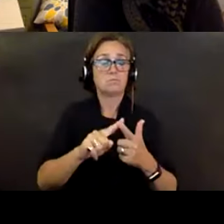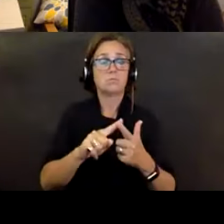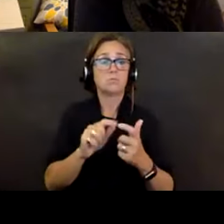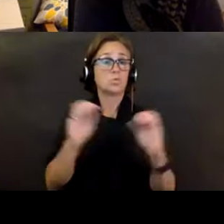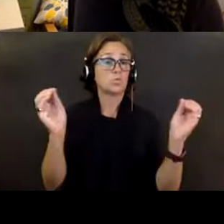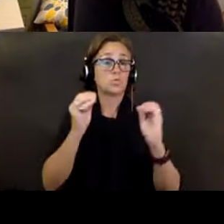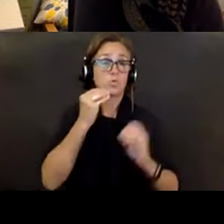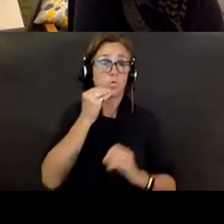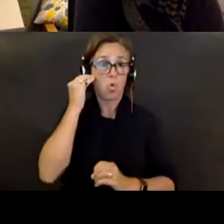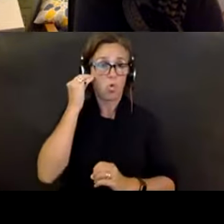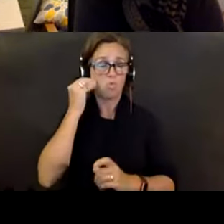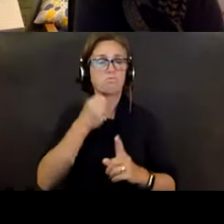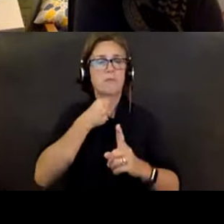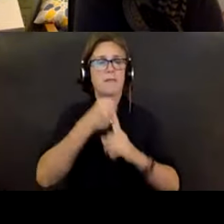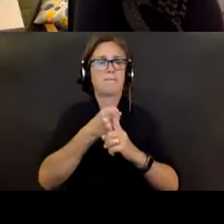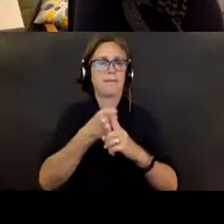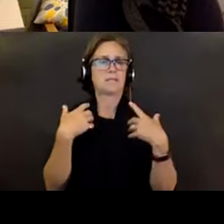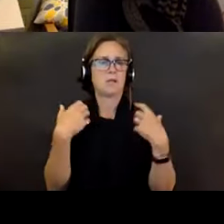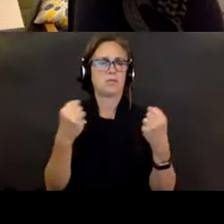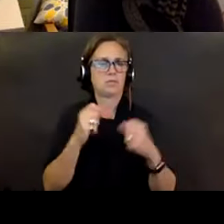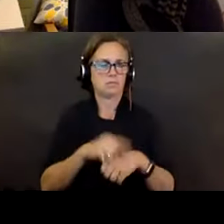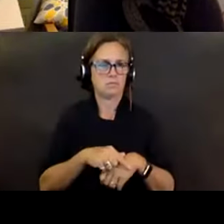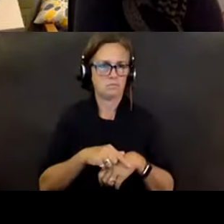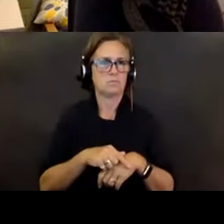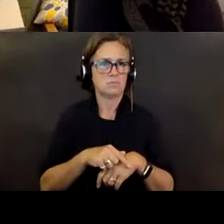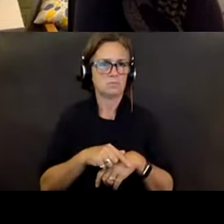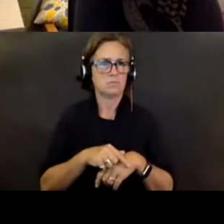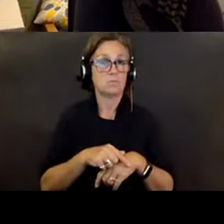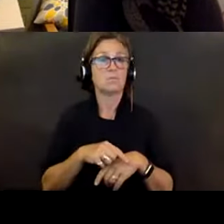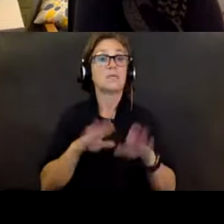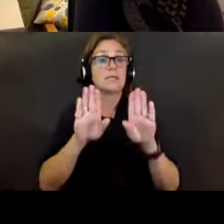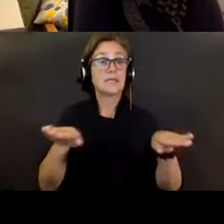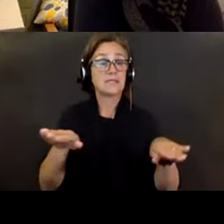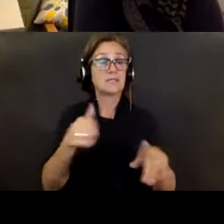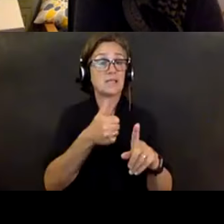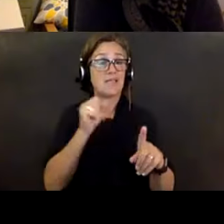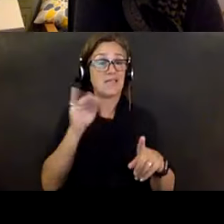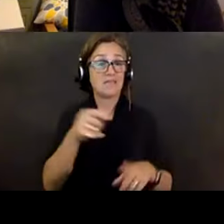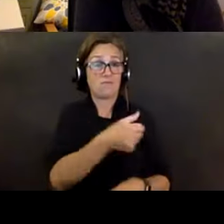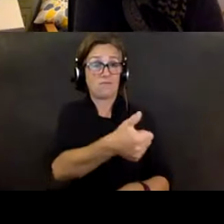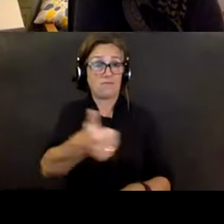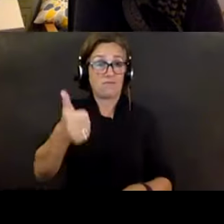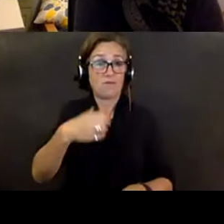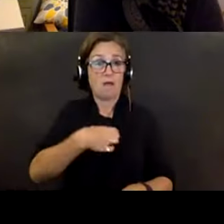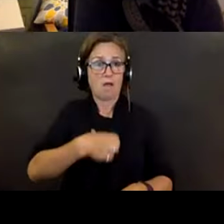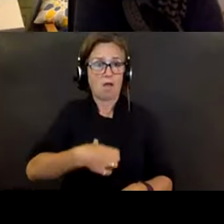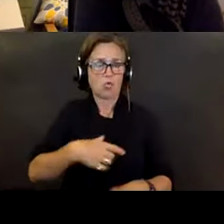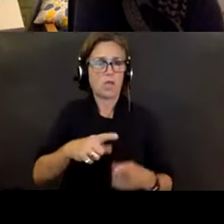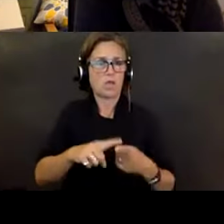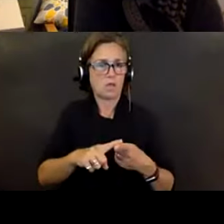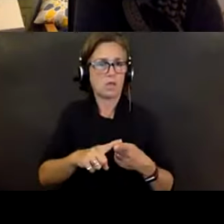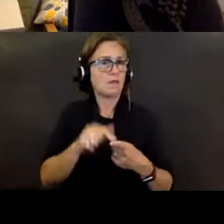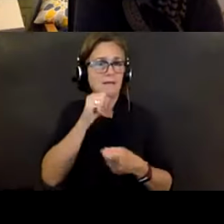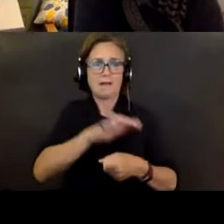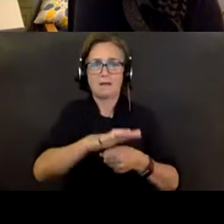So what is the work that you're doing to address that, right? We know that kids who are hungry, so because a child